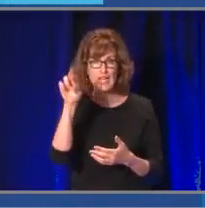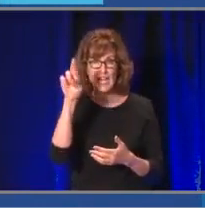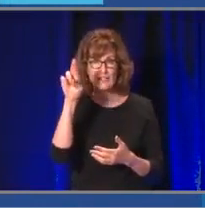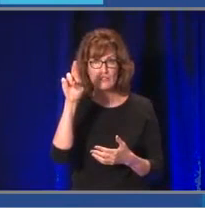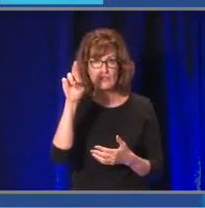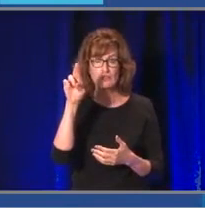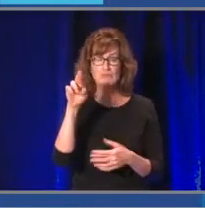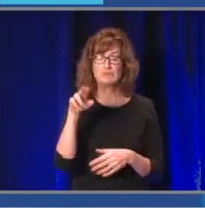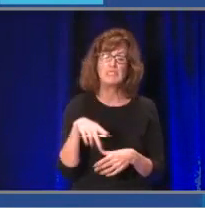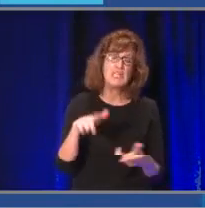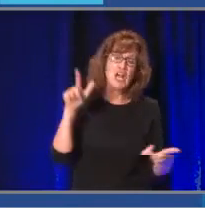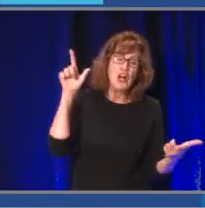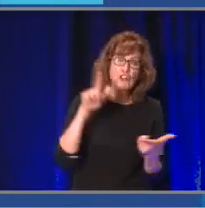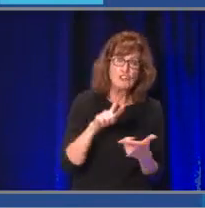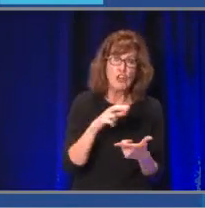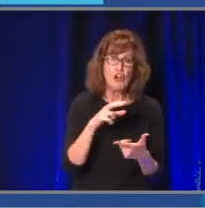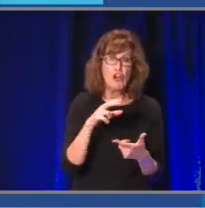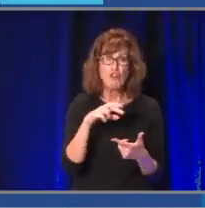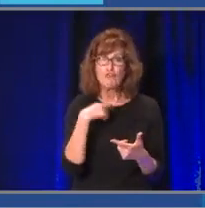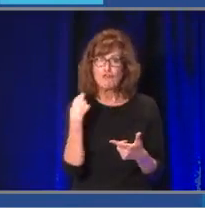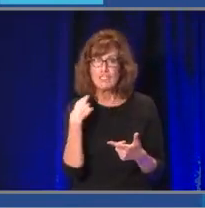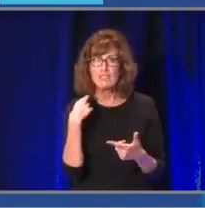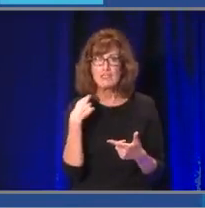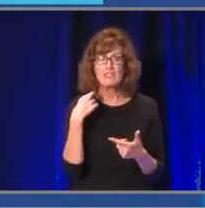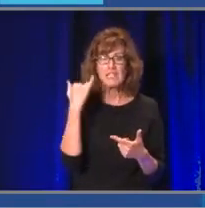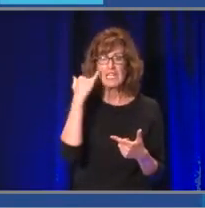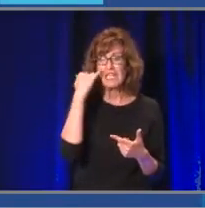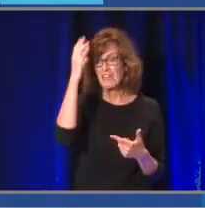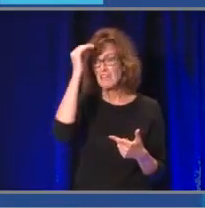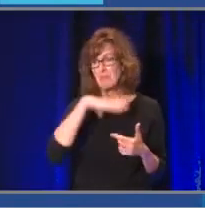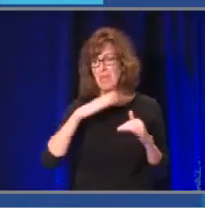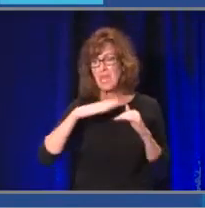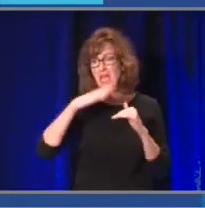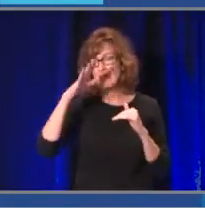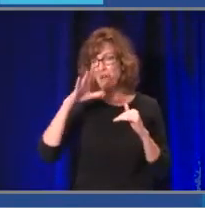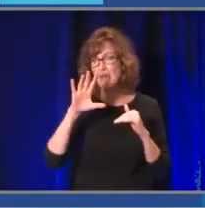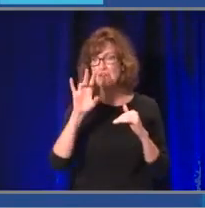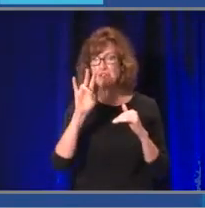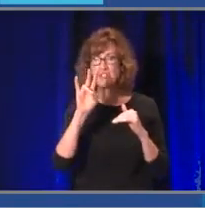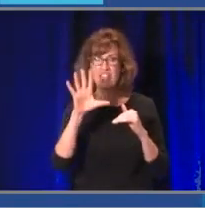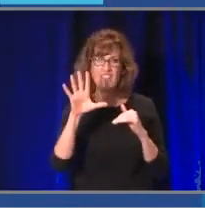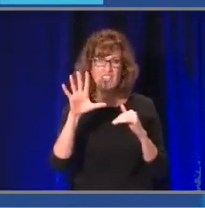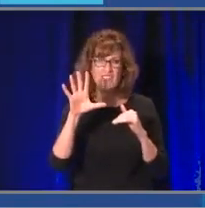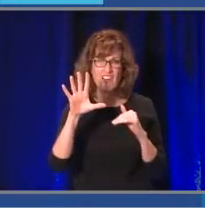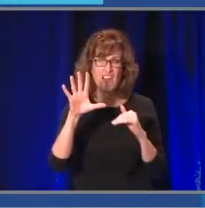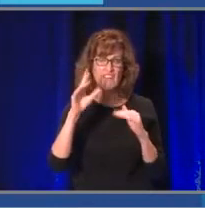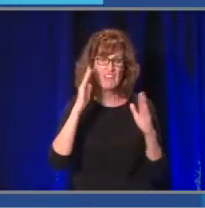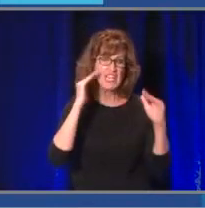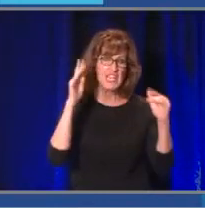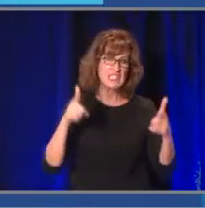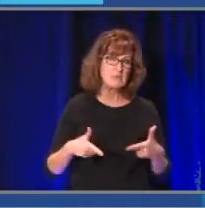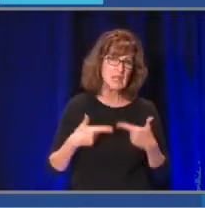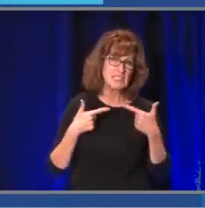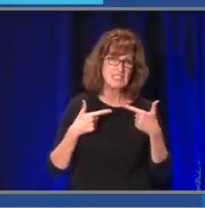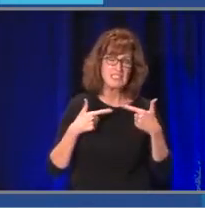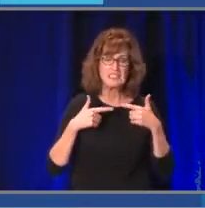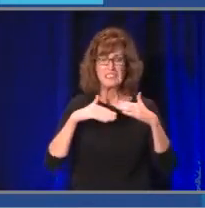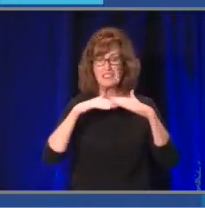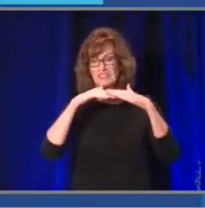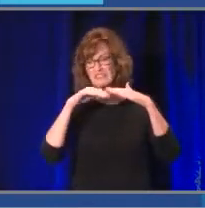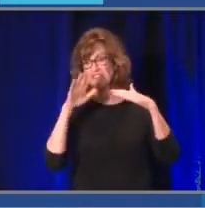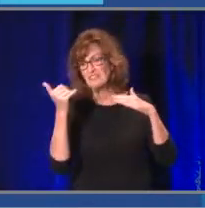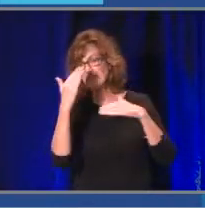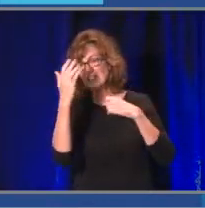over 70 or 75 with a 15-year life expectancy or less, we will tend to observe